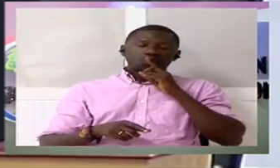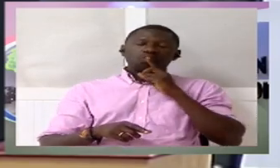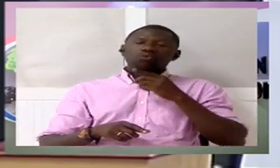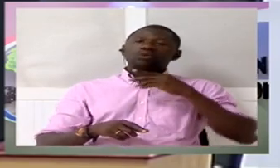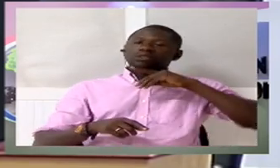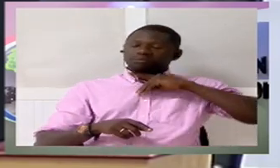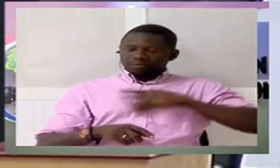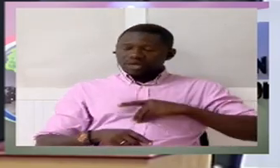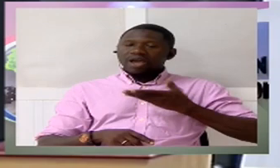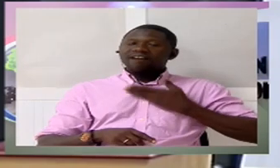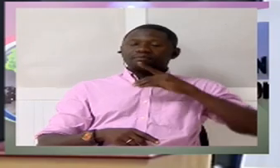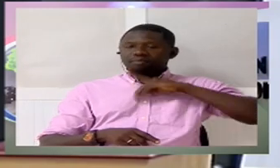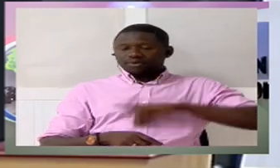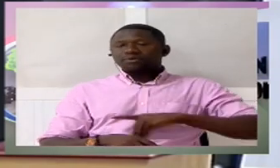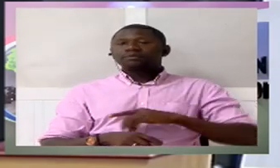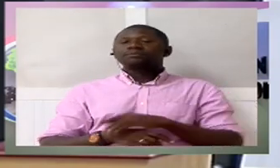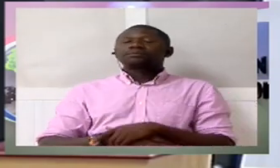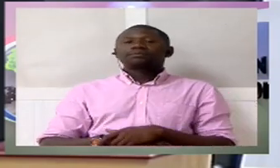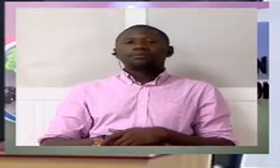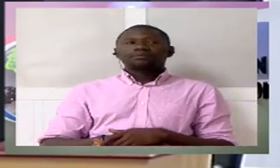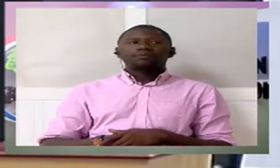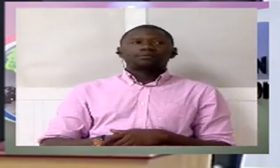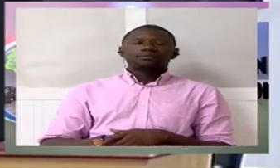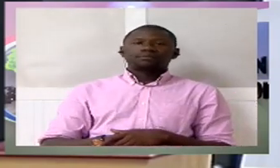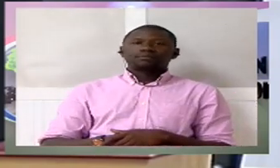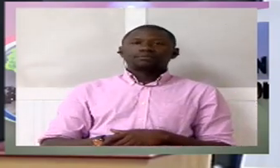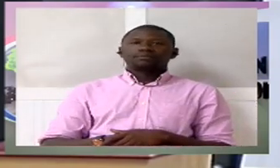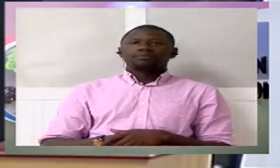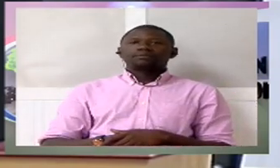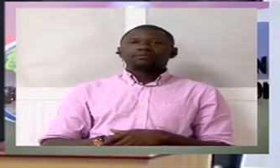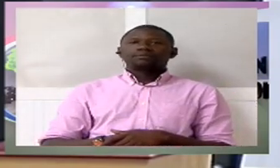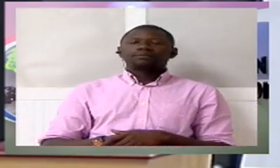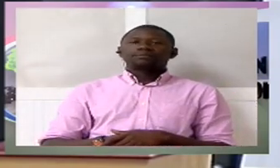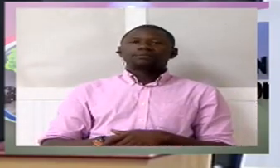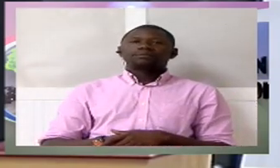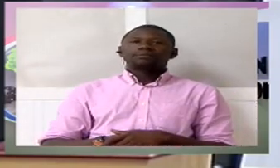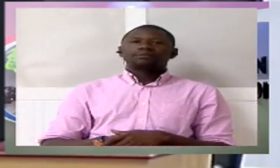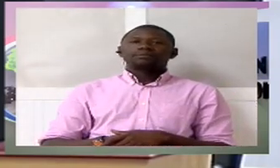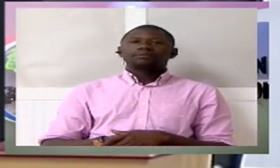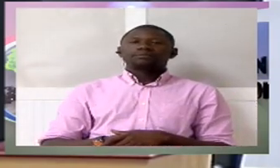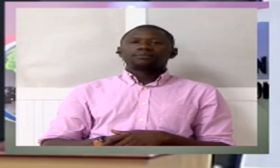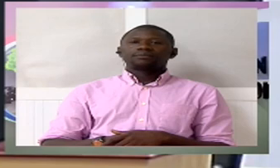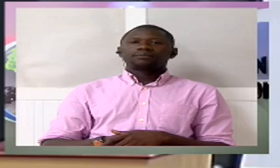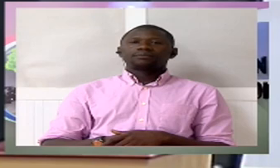means Allah is always with people who bear things.